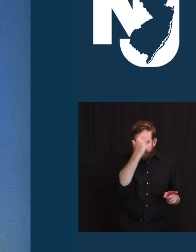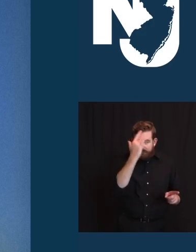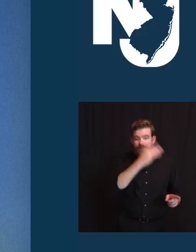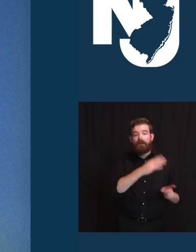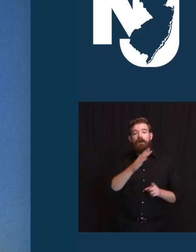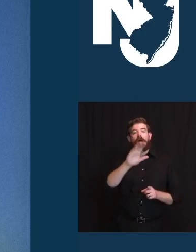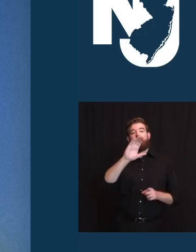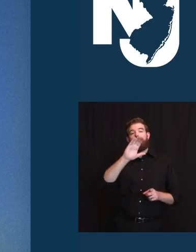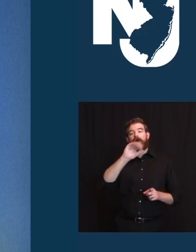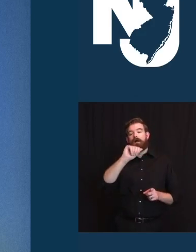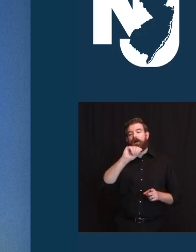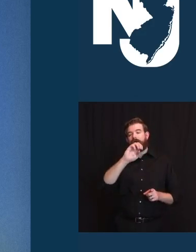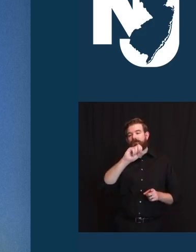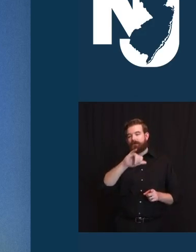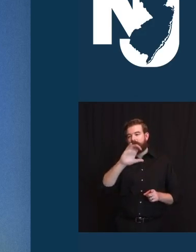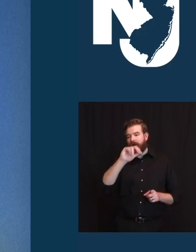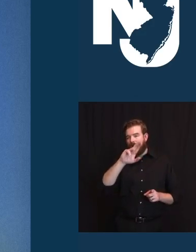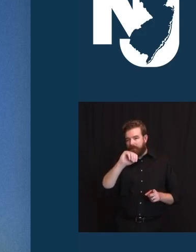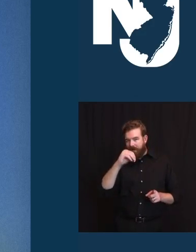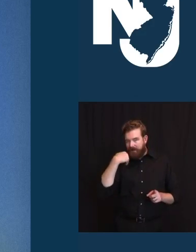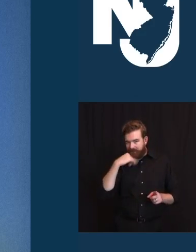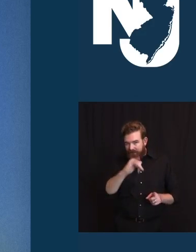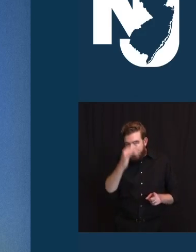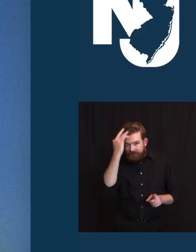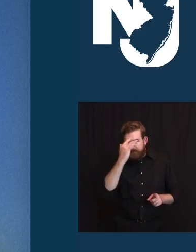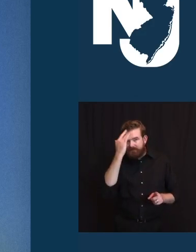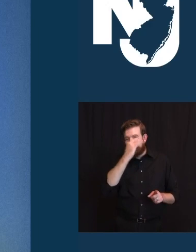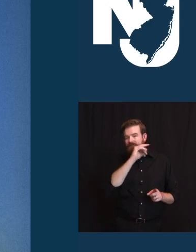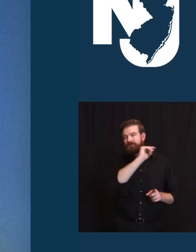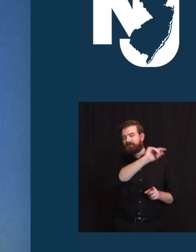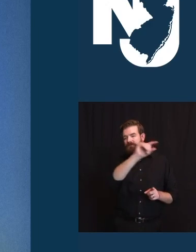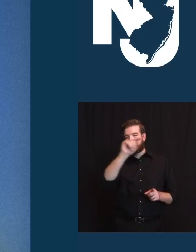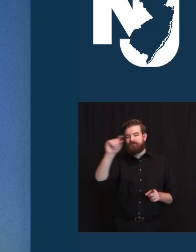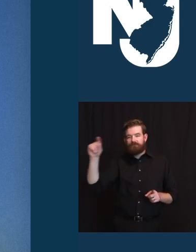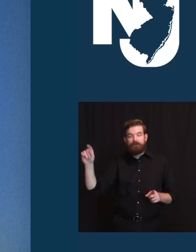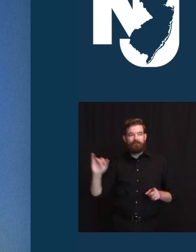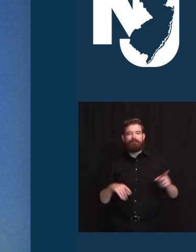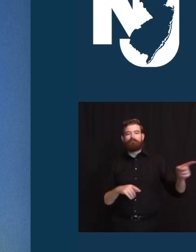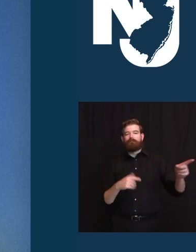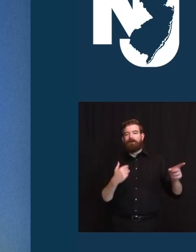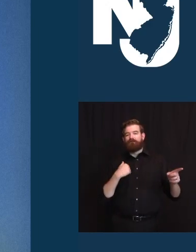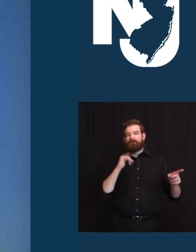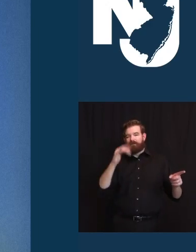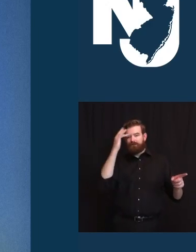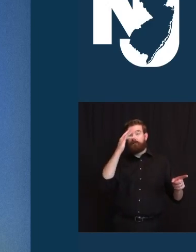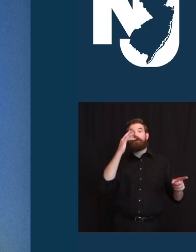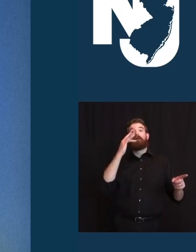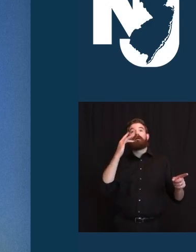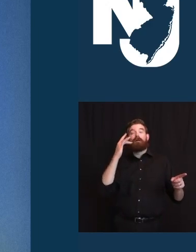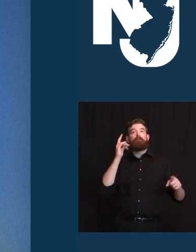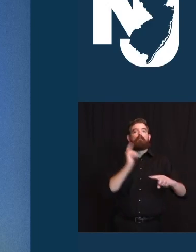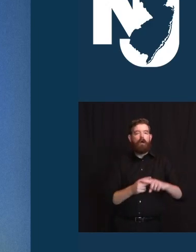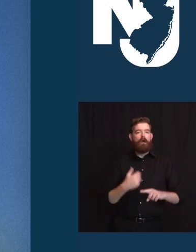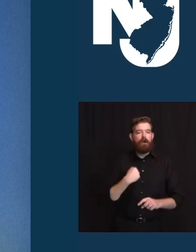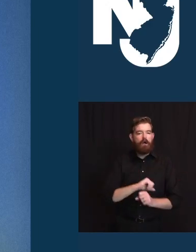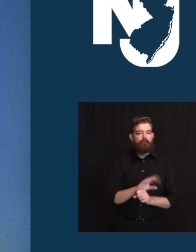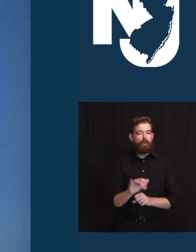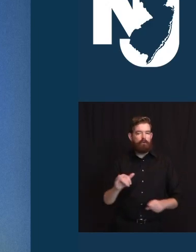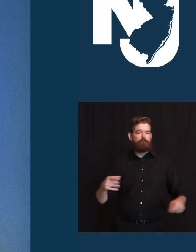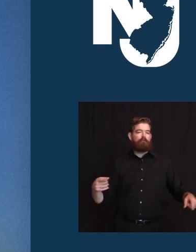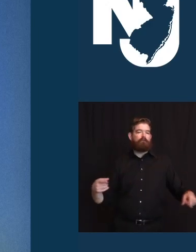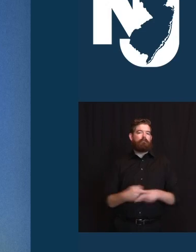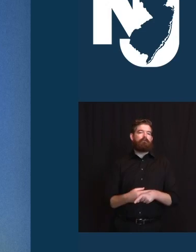ever, but to thousands upon thousands, I know, Brent, to you and all your fellow Met family in New Jersey who watched him in his